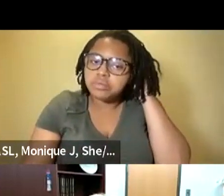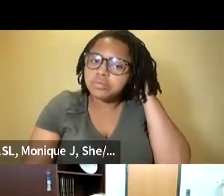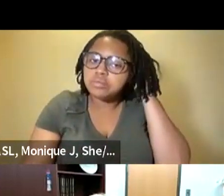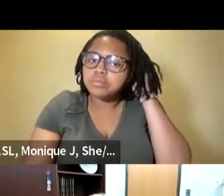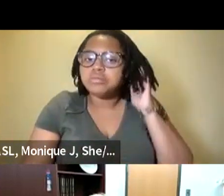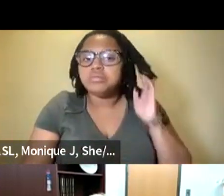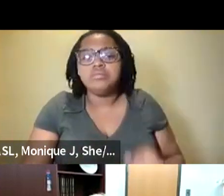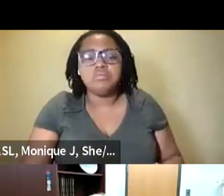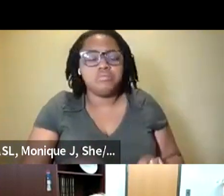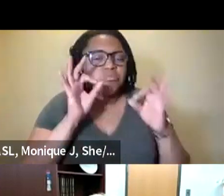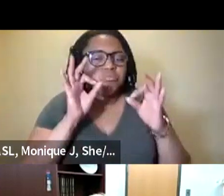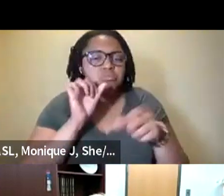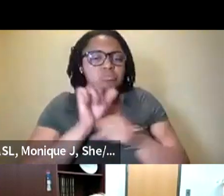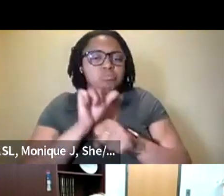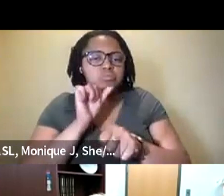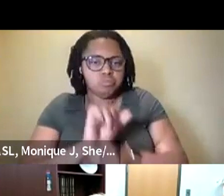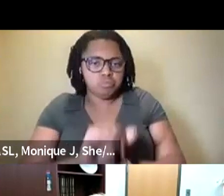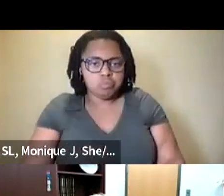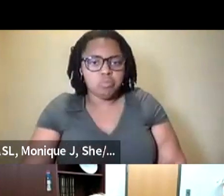That worked.